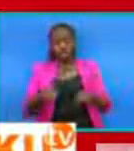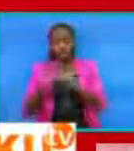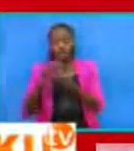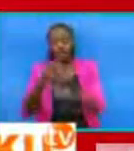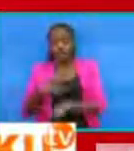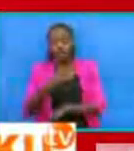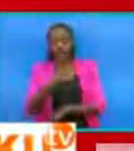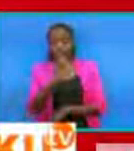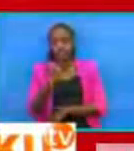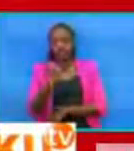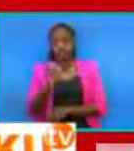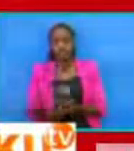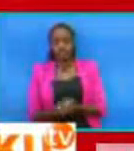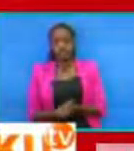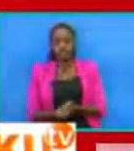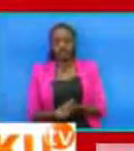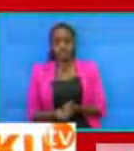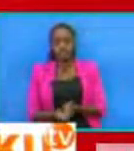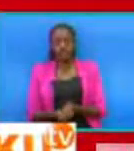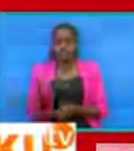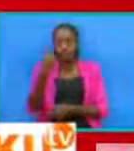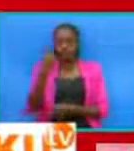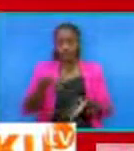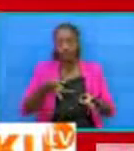Most of it is